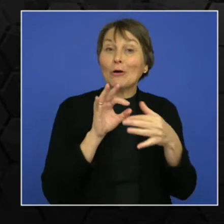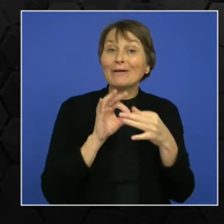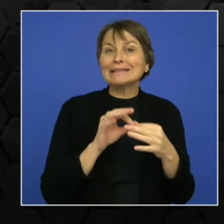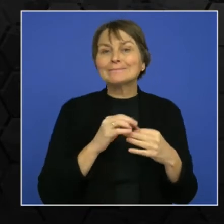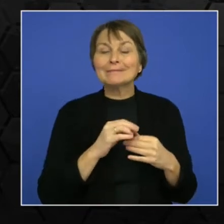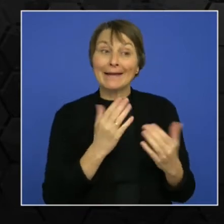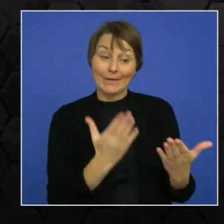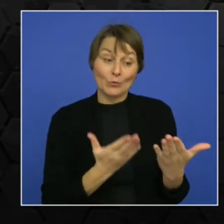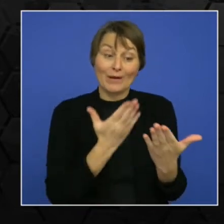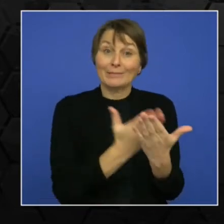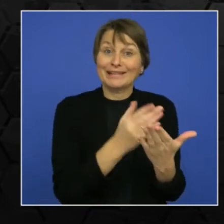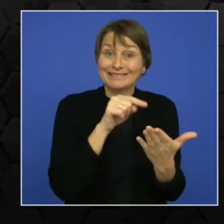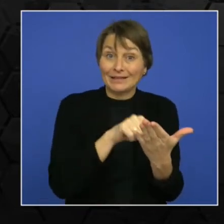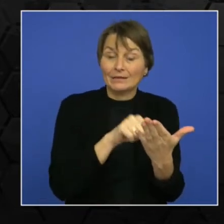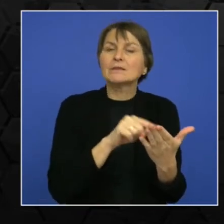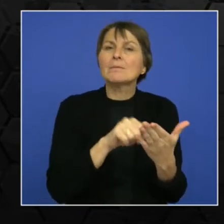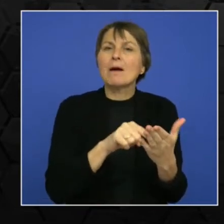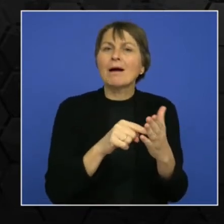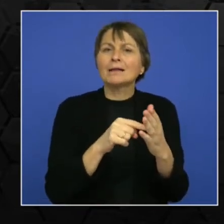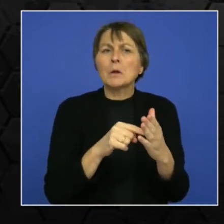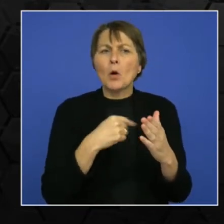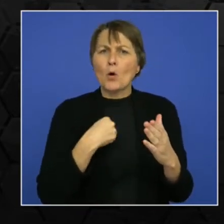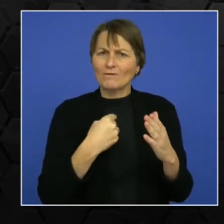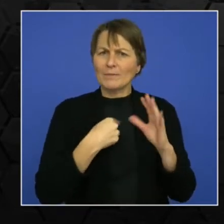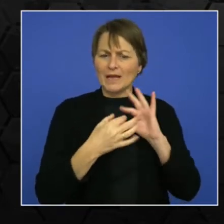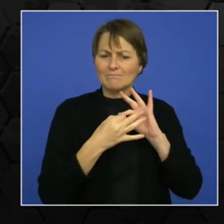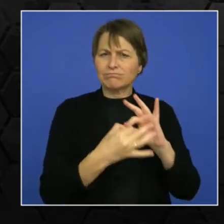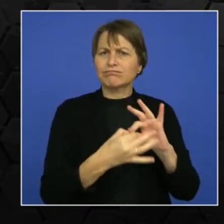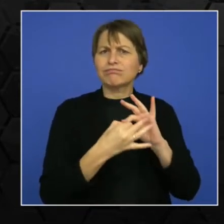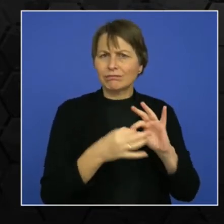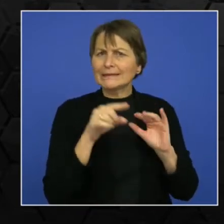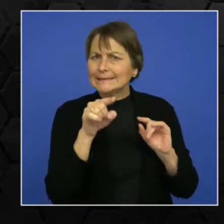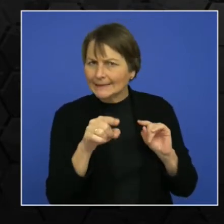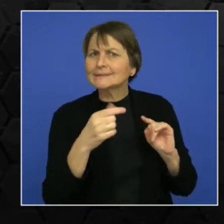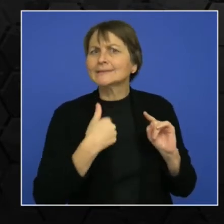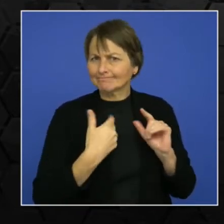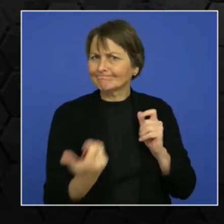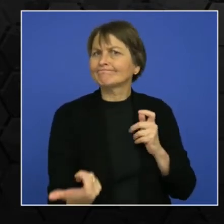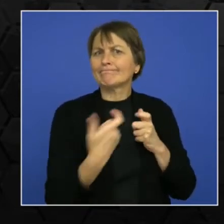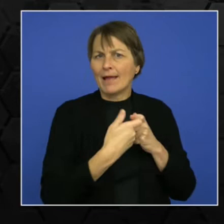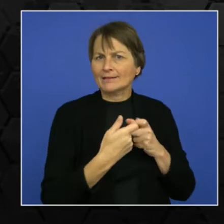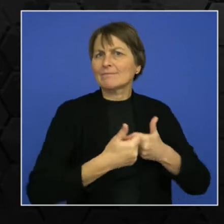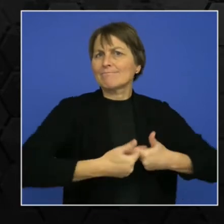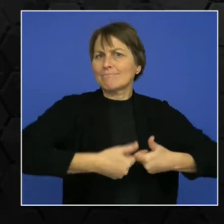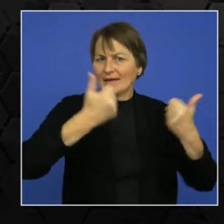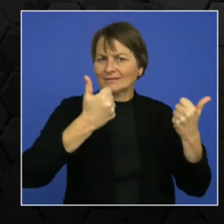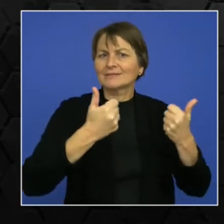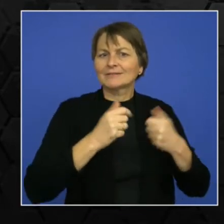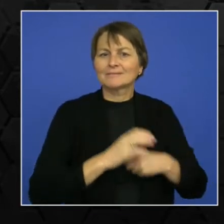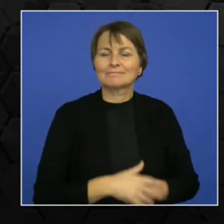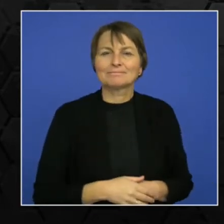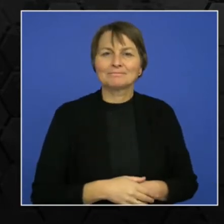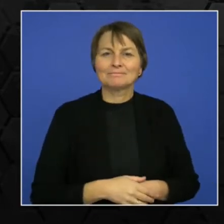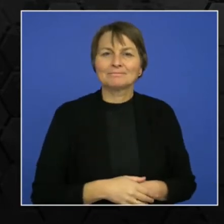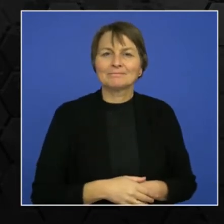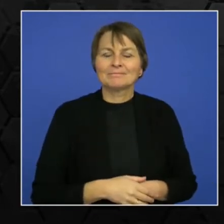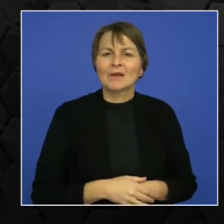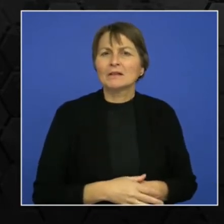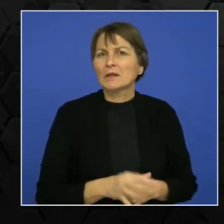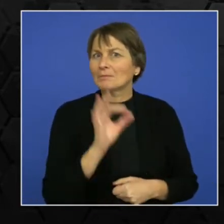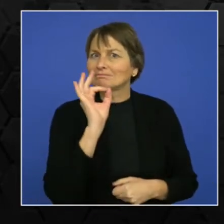how relevant are the recommendations to the users, whether they are getting the right recommendations